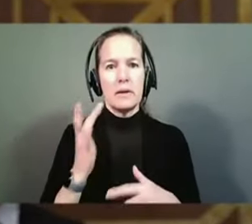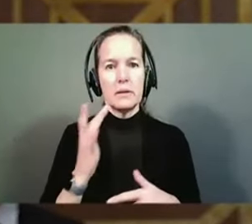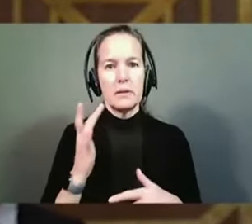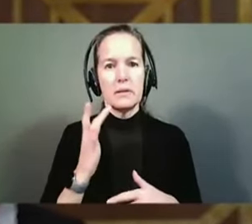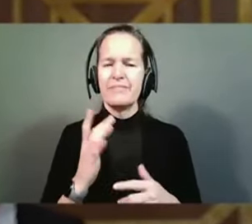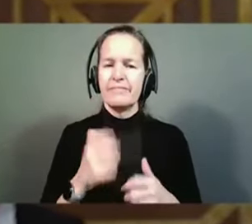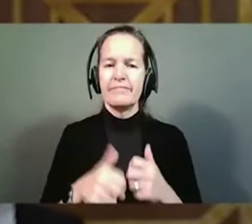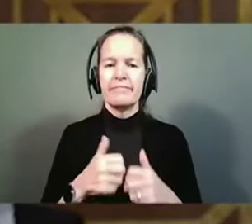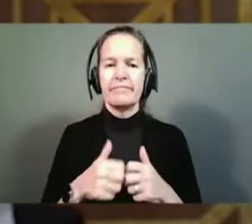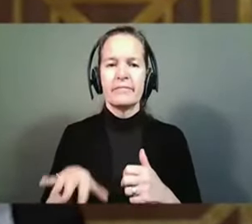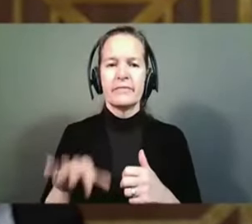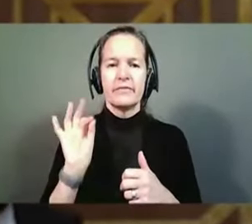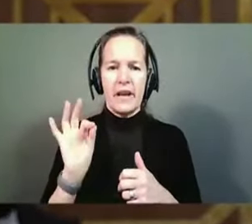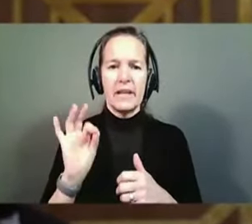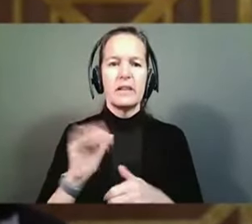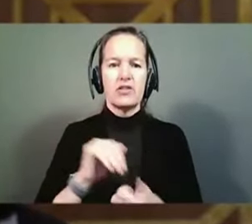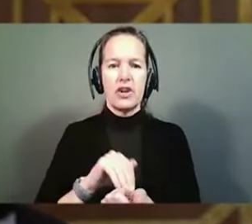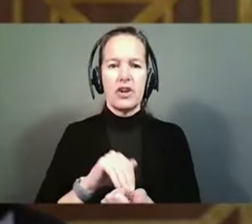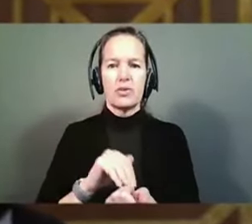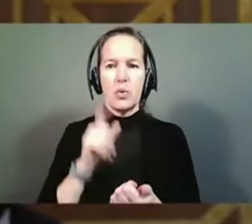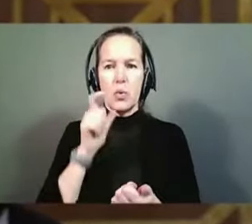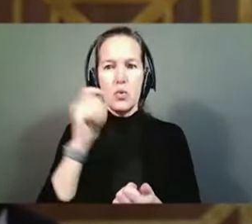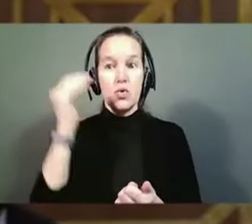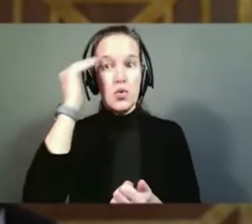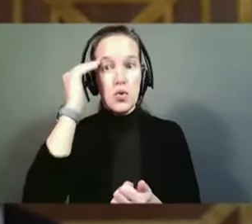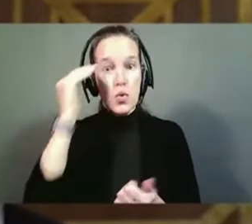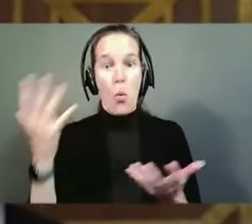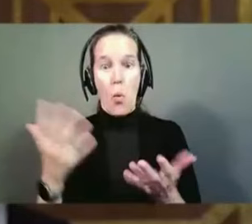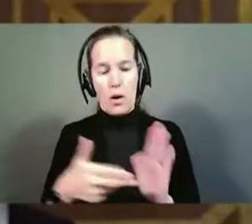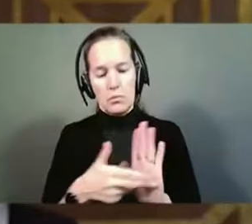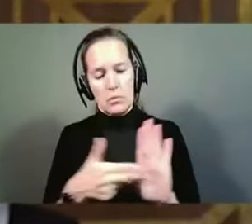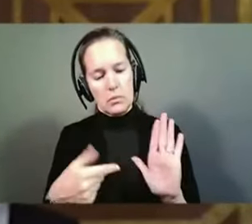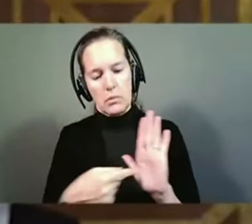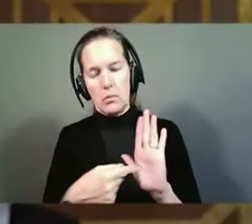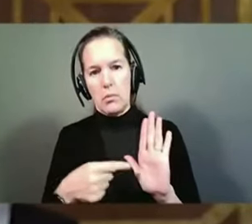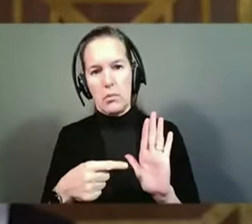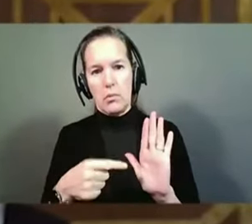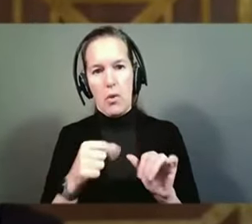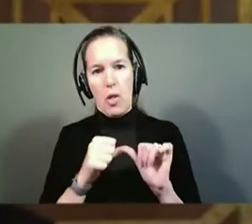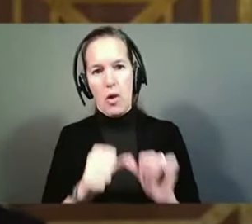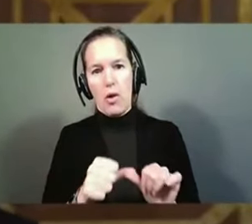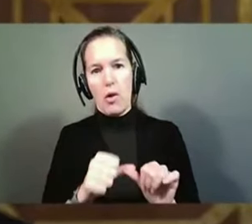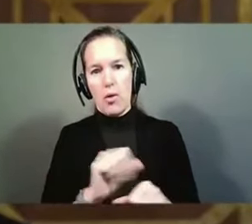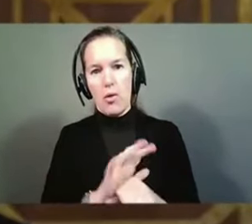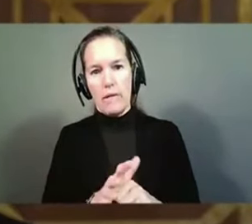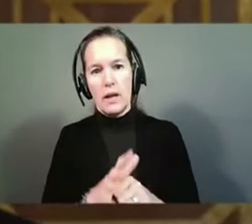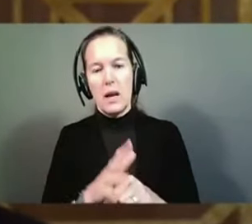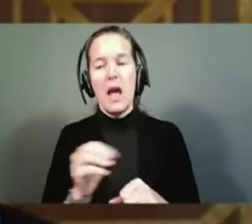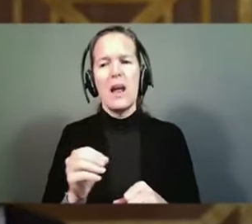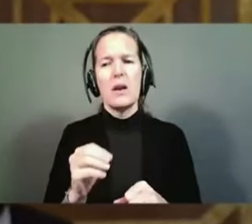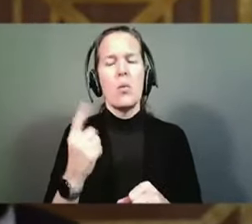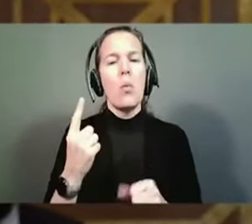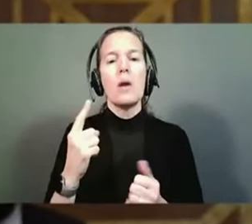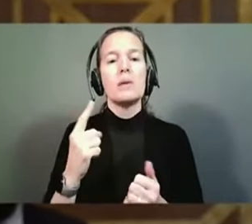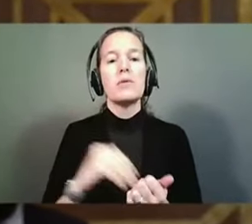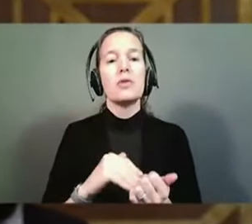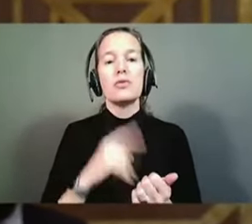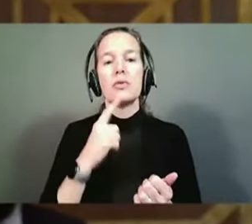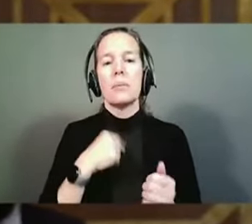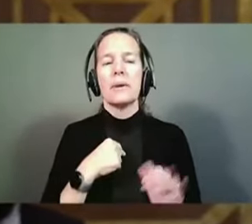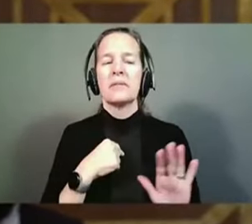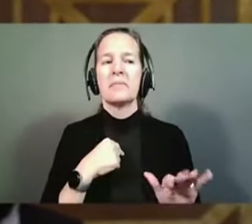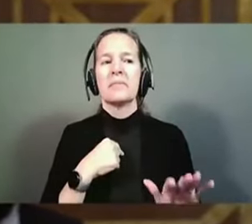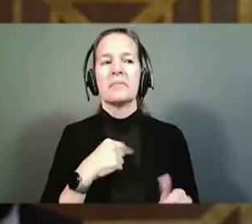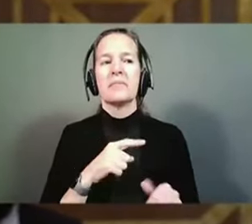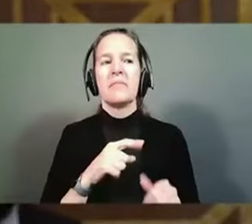that knew what long COVID was. And I even had a doctor tell me that she didn't believe that long COVID was real.